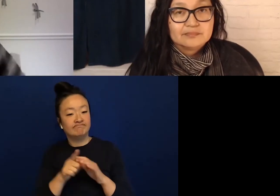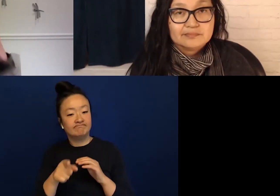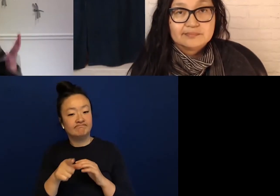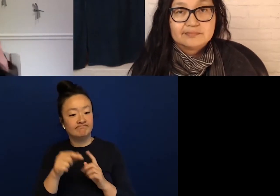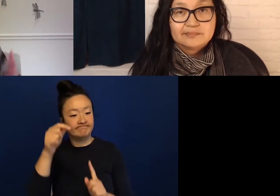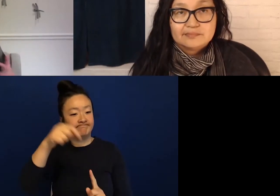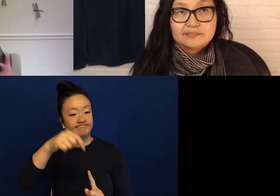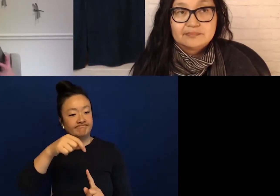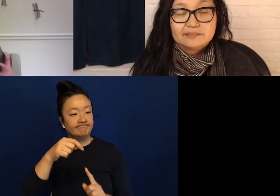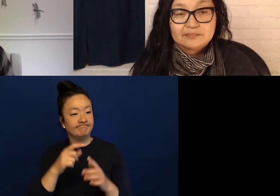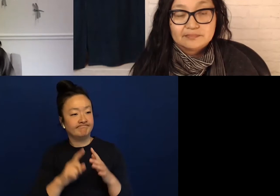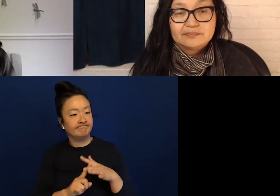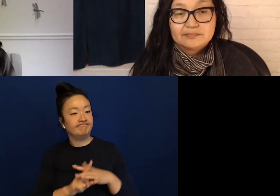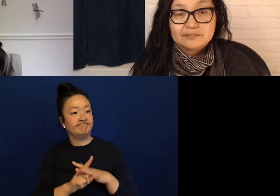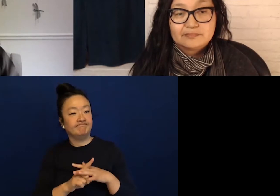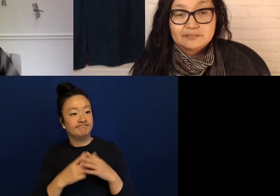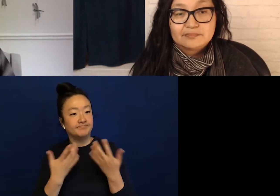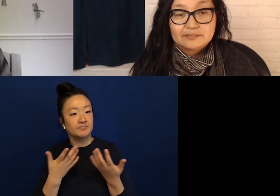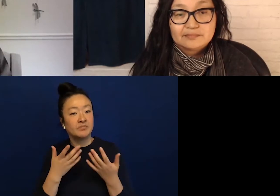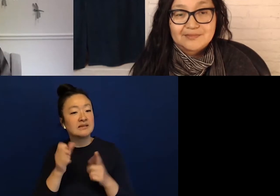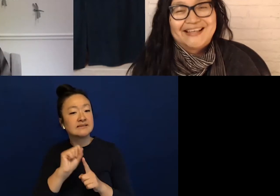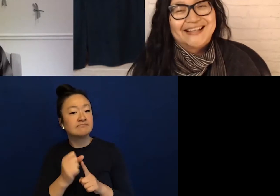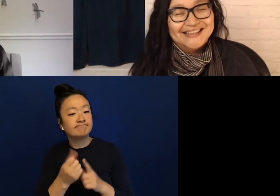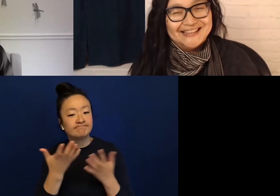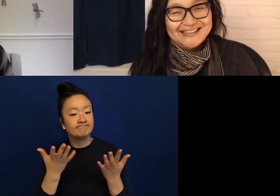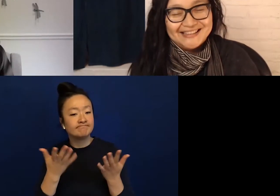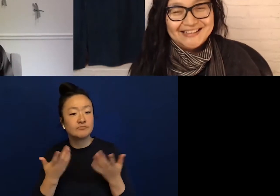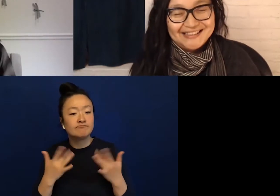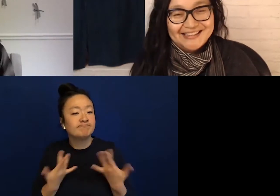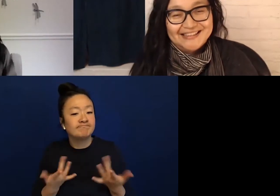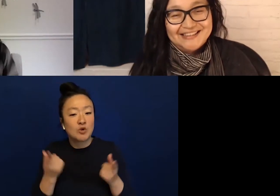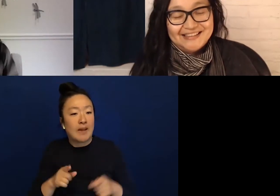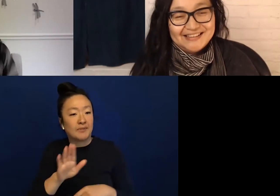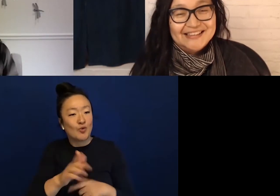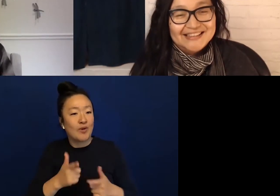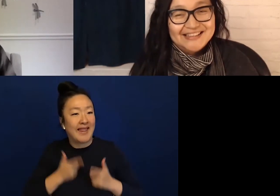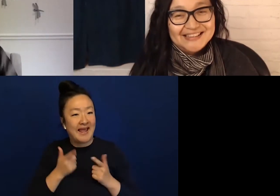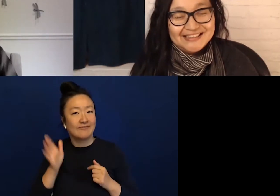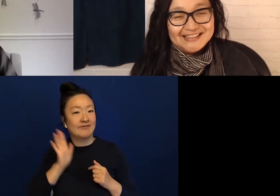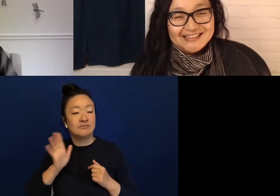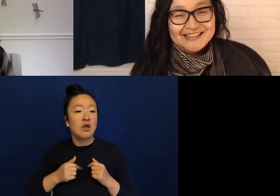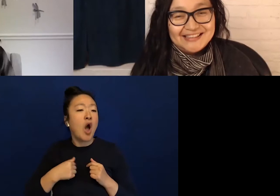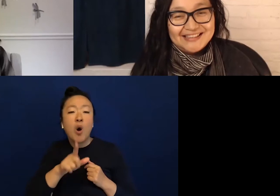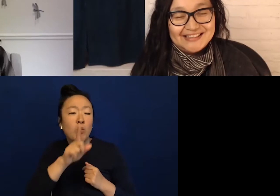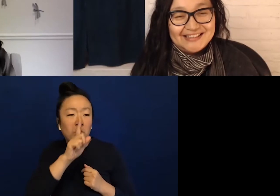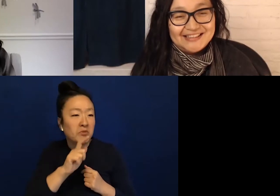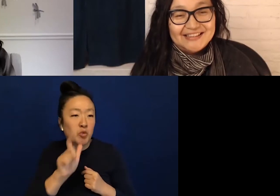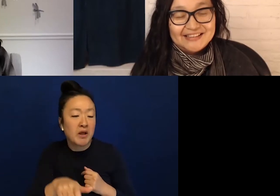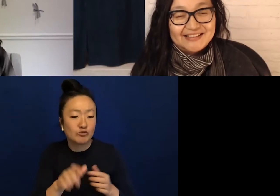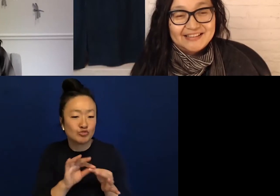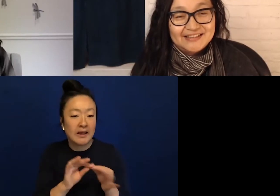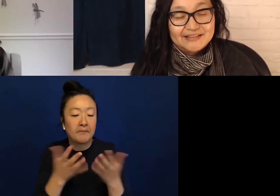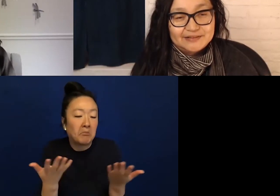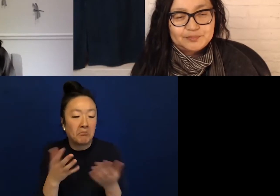the idea? What was sort of situationally happening in your life at the time? I mean, you don't have to reveal that, but just when